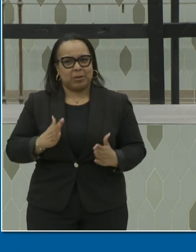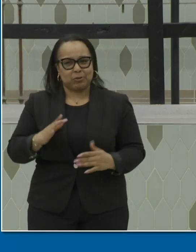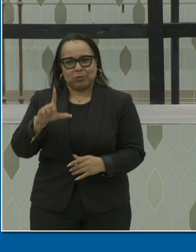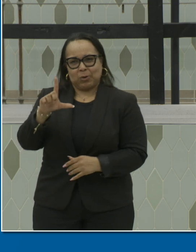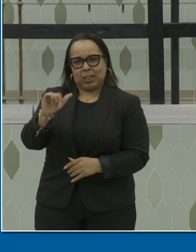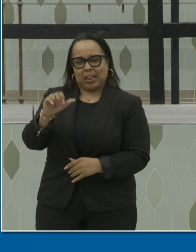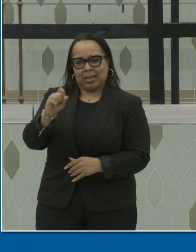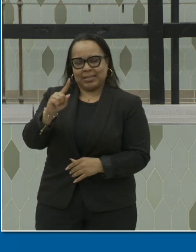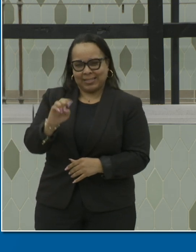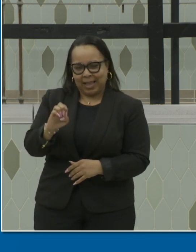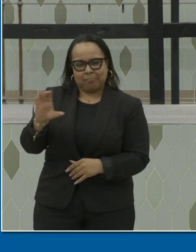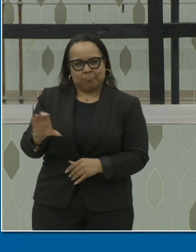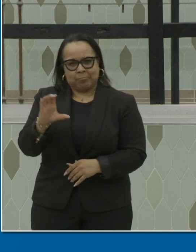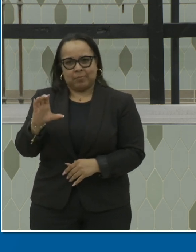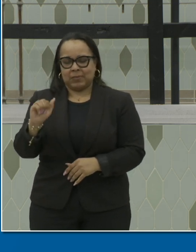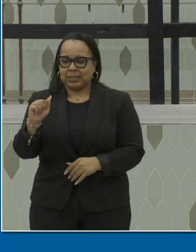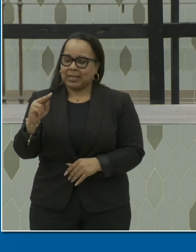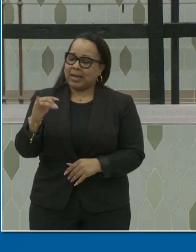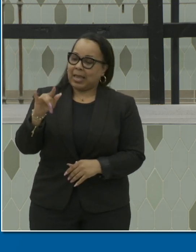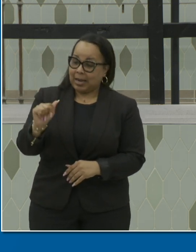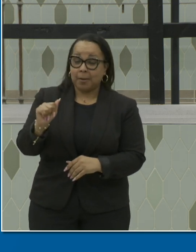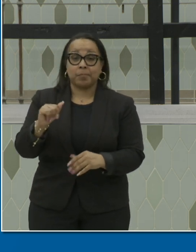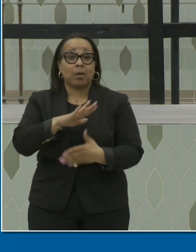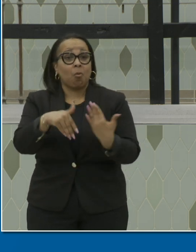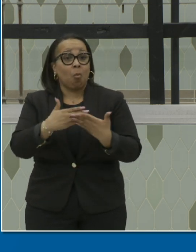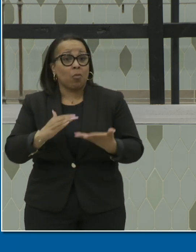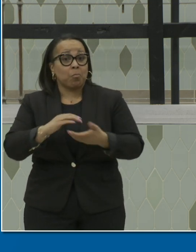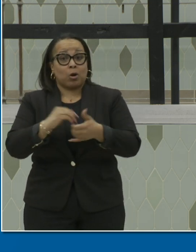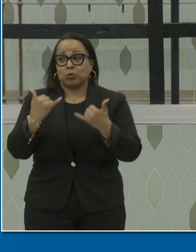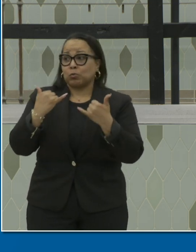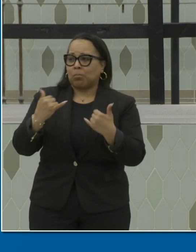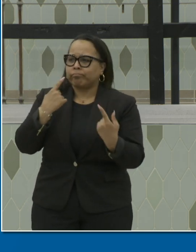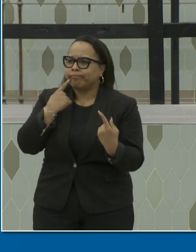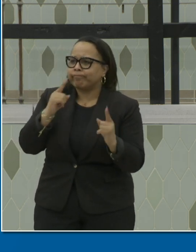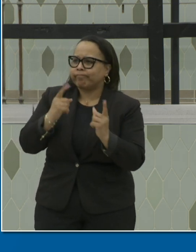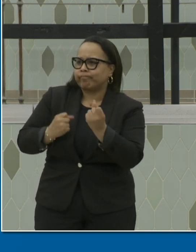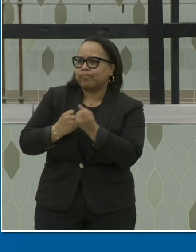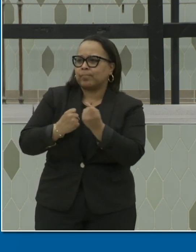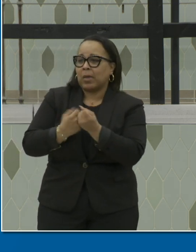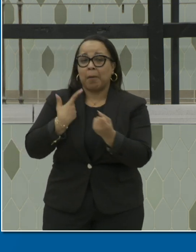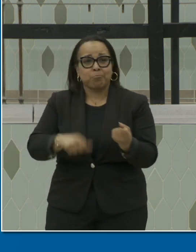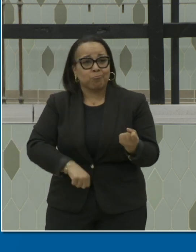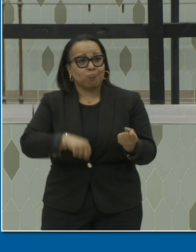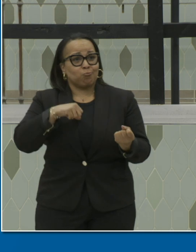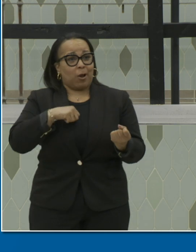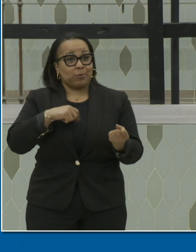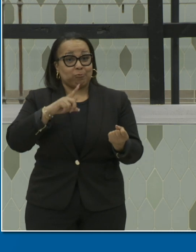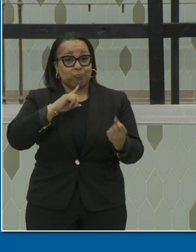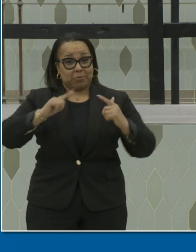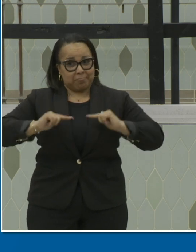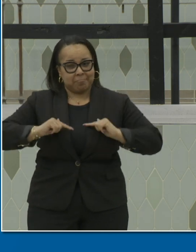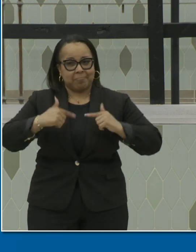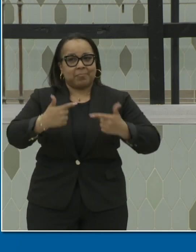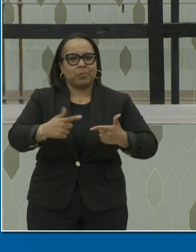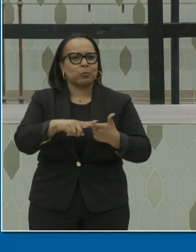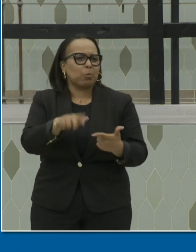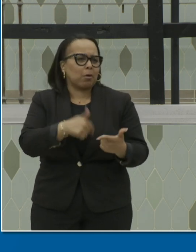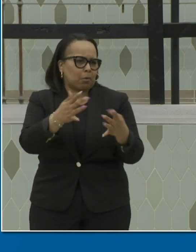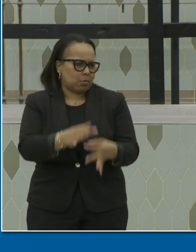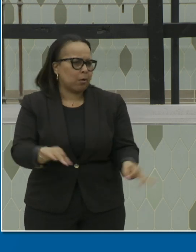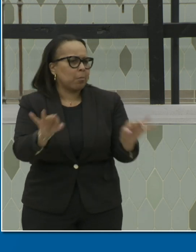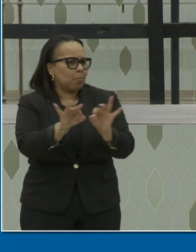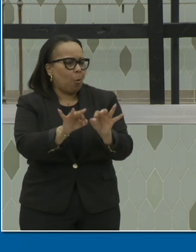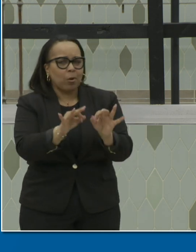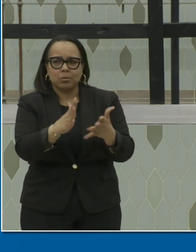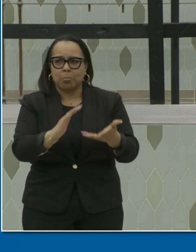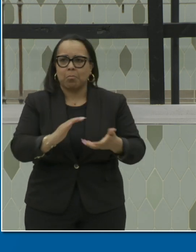Castaneda, and all of the partners here who make today possible. I'm proud to hand the podium over to another important